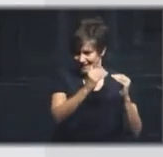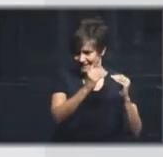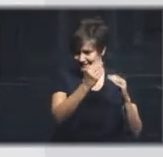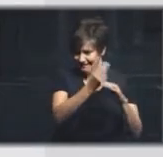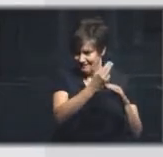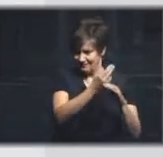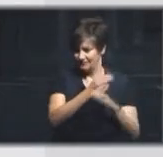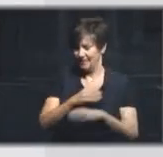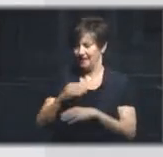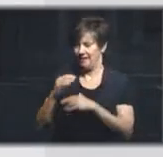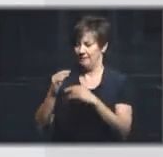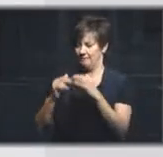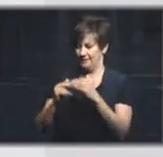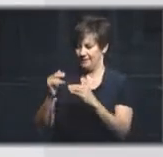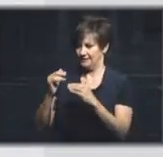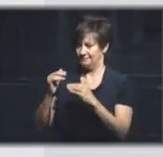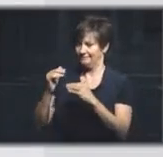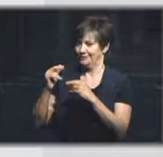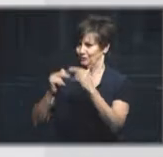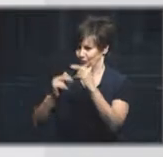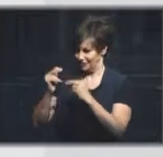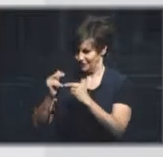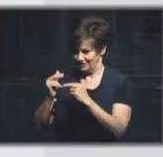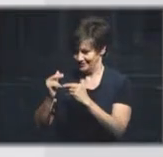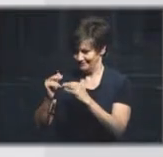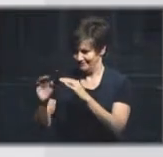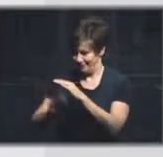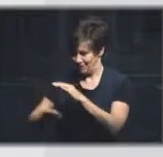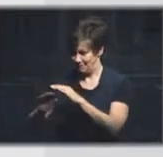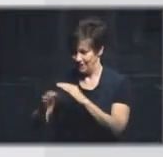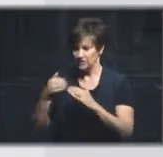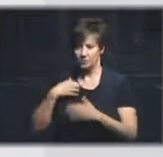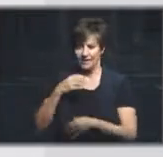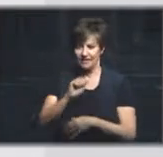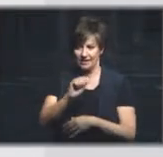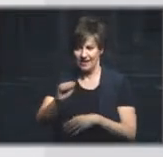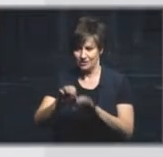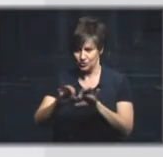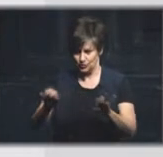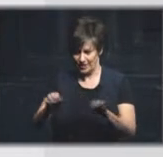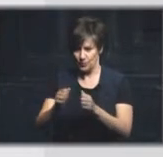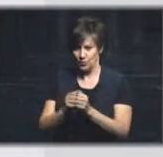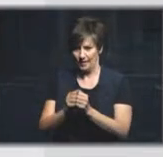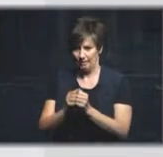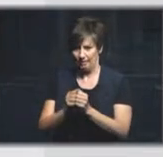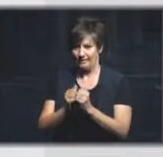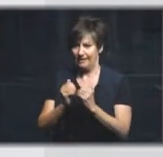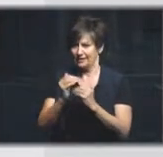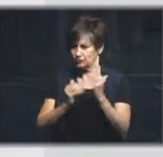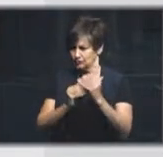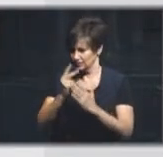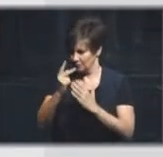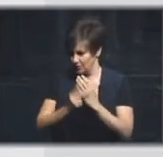Construction Fundamentals. And we will have an associate's degree as well with the construction